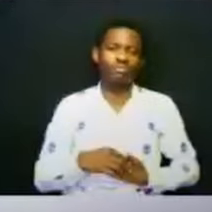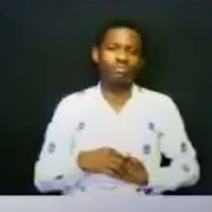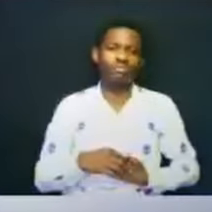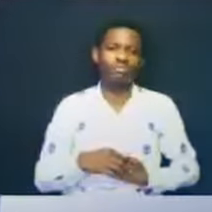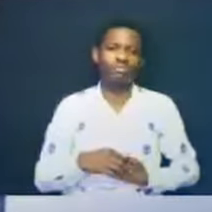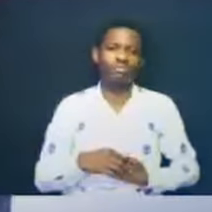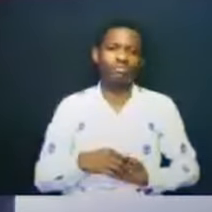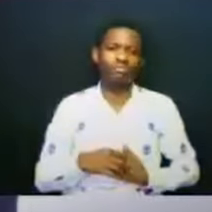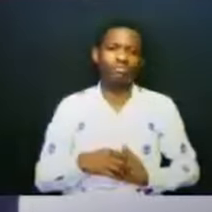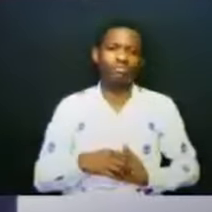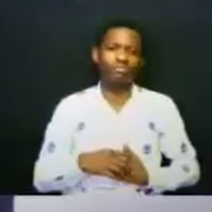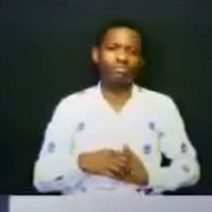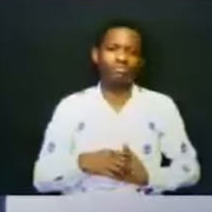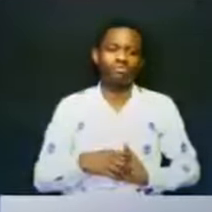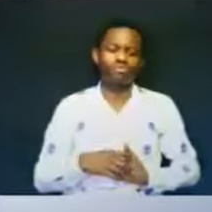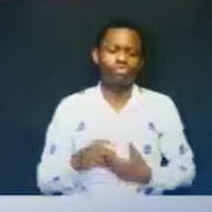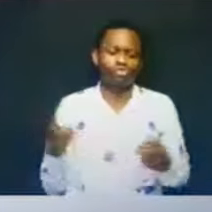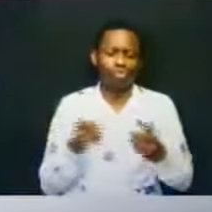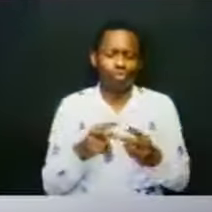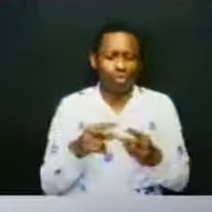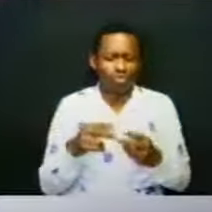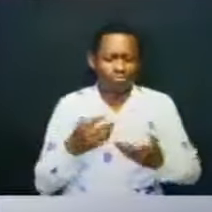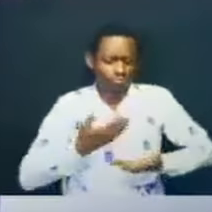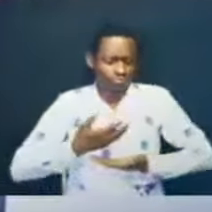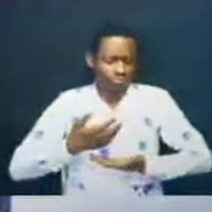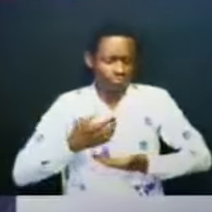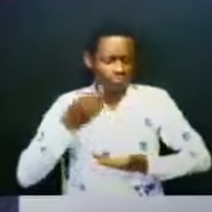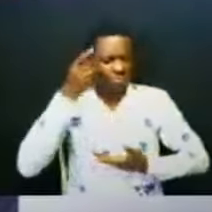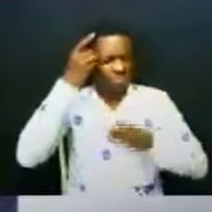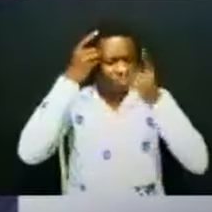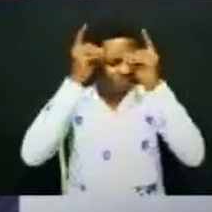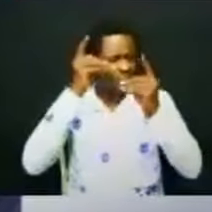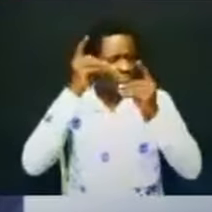throw in the towel, go for another woman, and then have some issue.